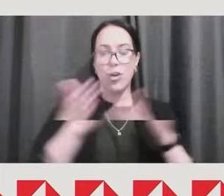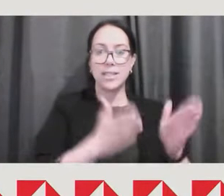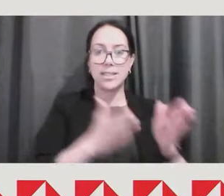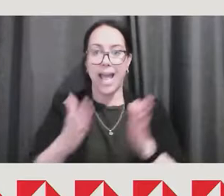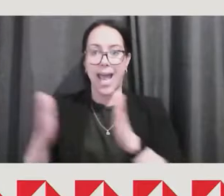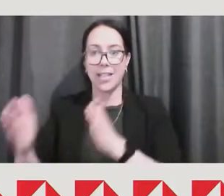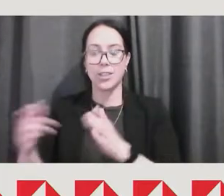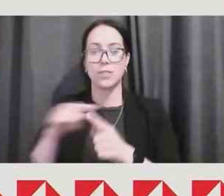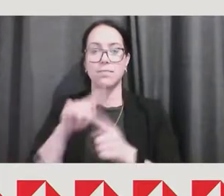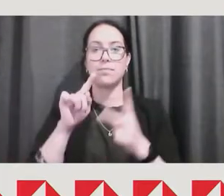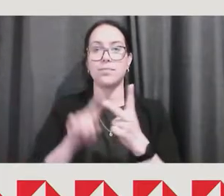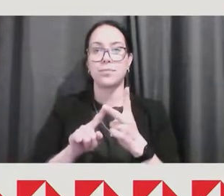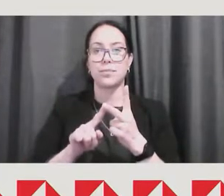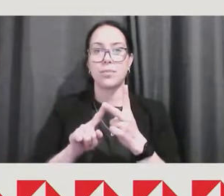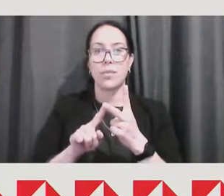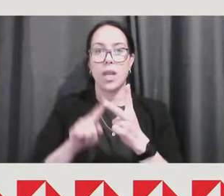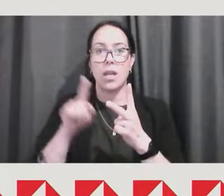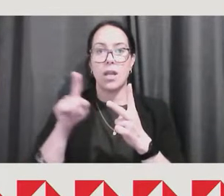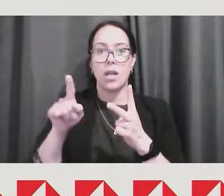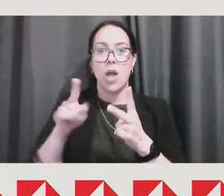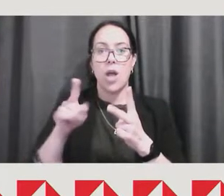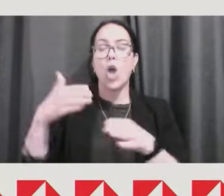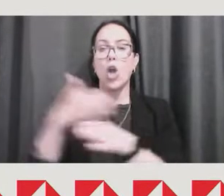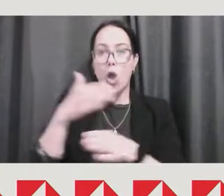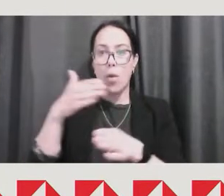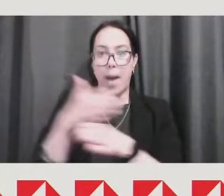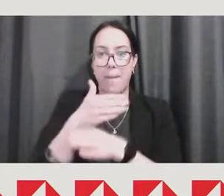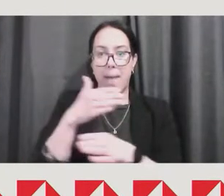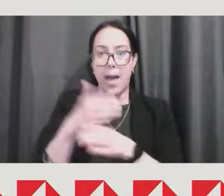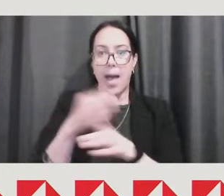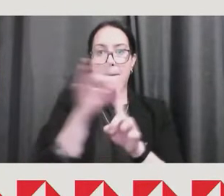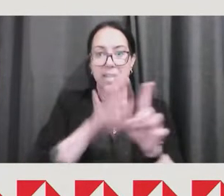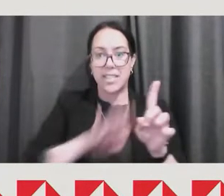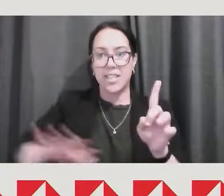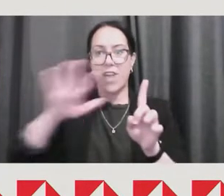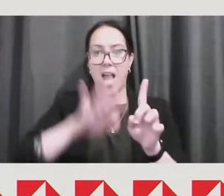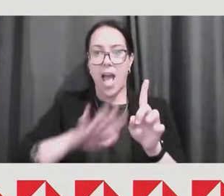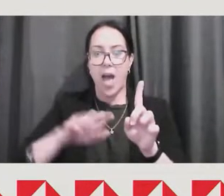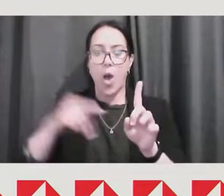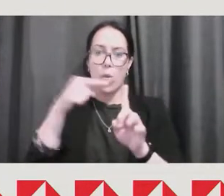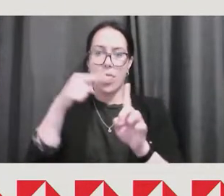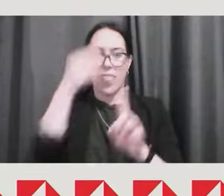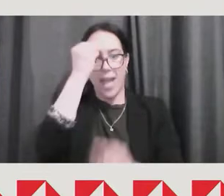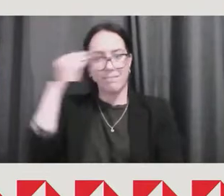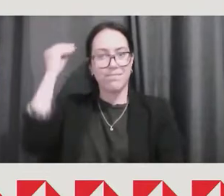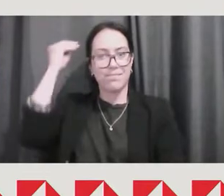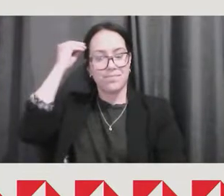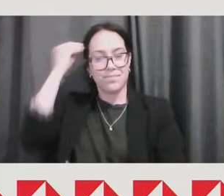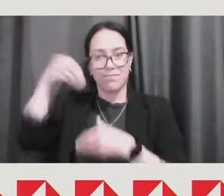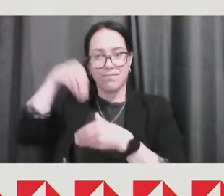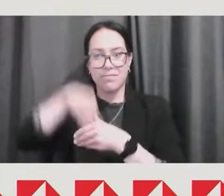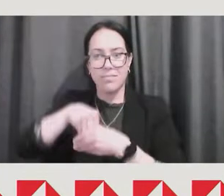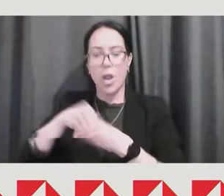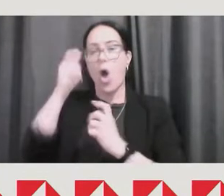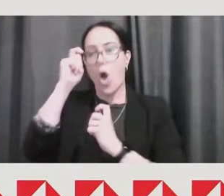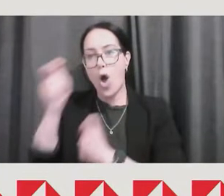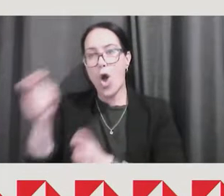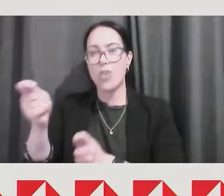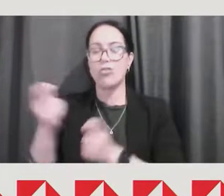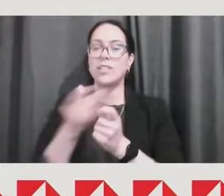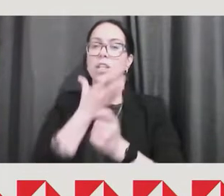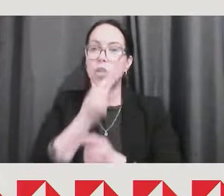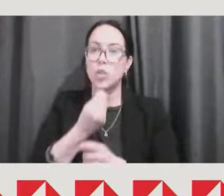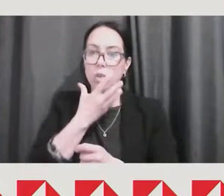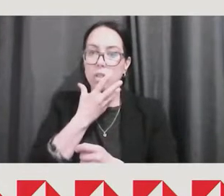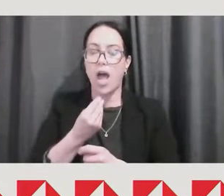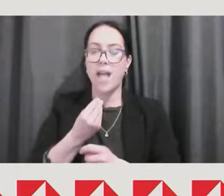Pacifica Copa Pacifica being used throughout the initiative honoring and utilizing uniquely Pacific ways of being